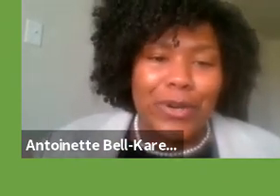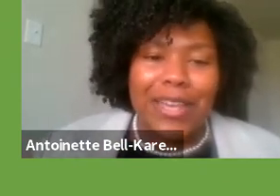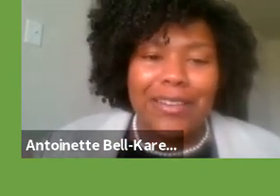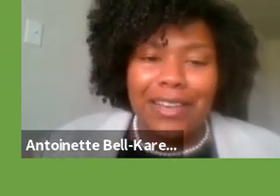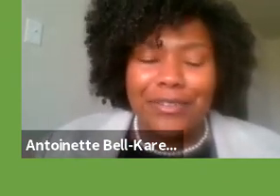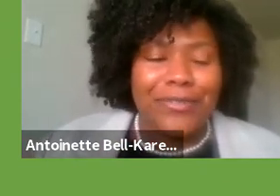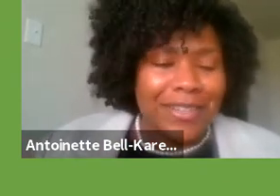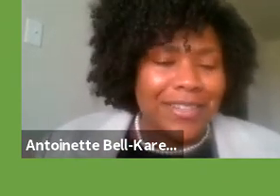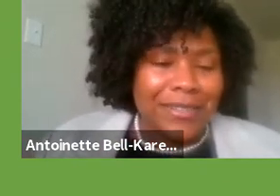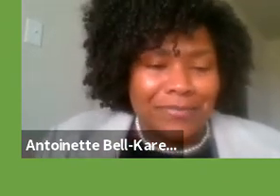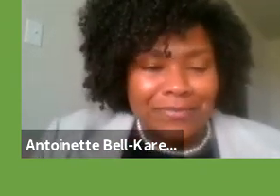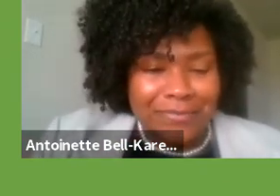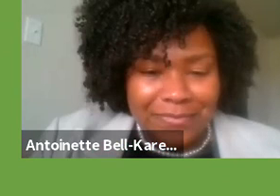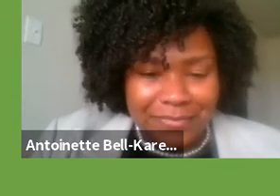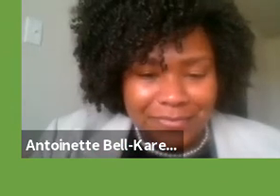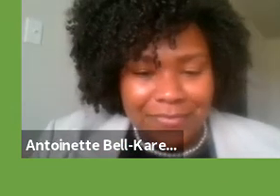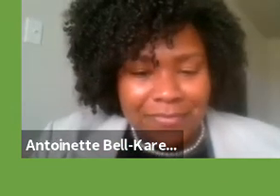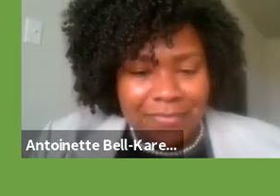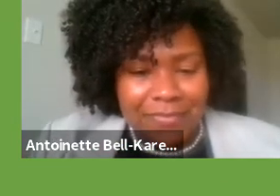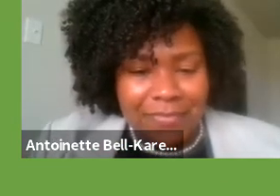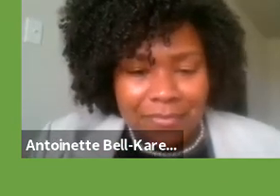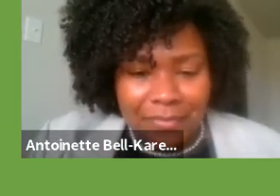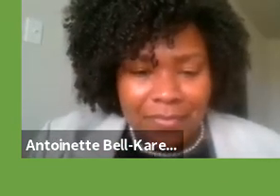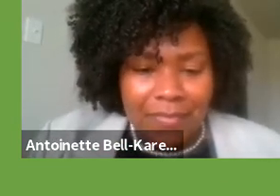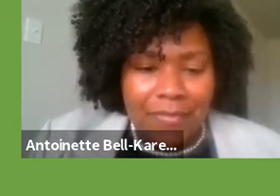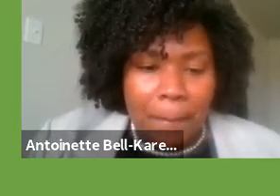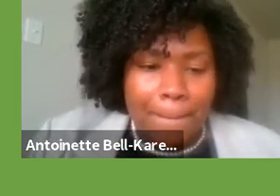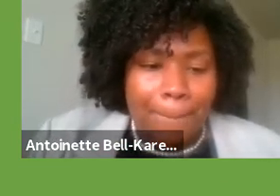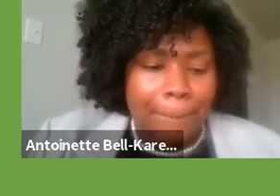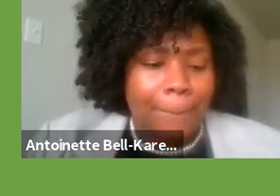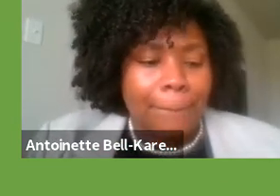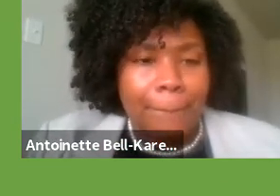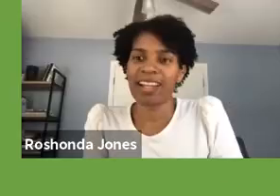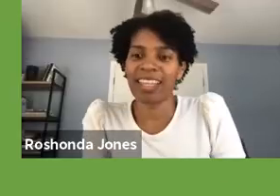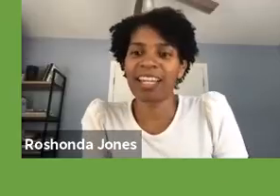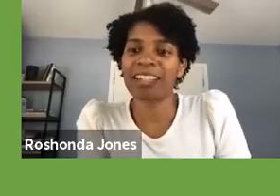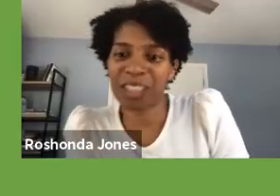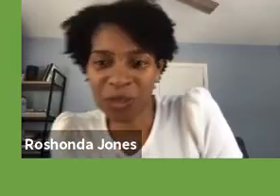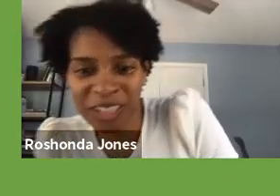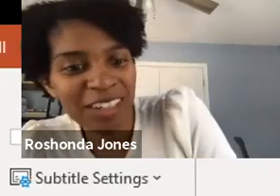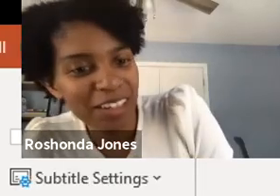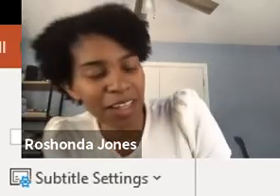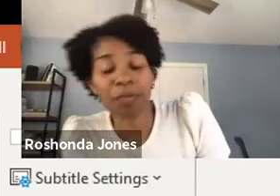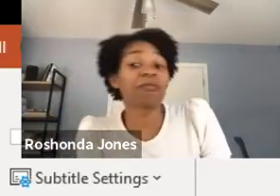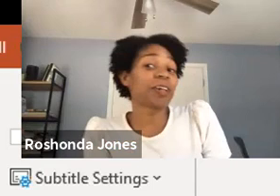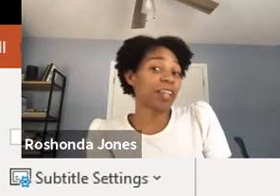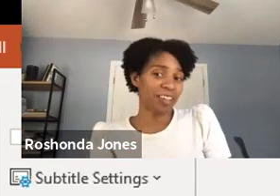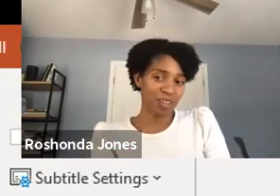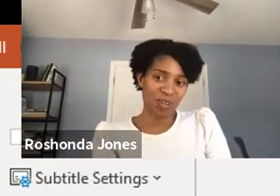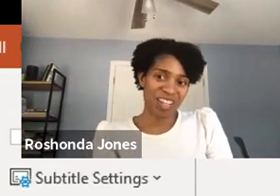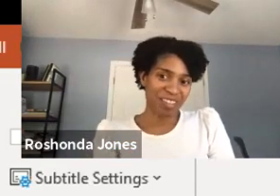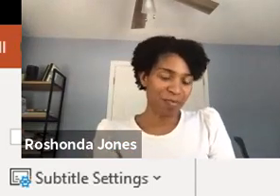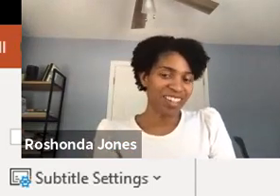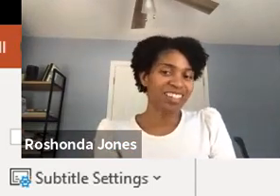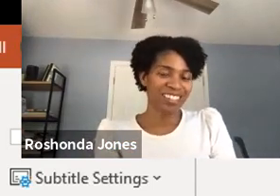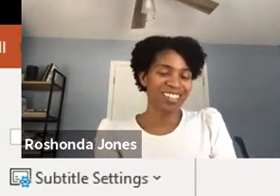stress, worry, and love. All right, thank you, Tony. It may feel like you